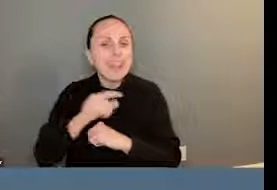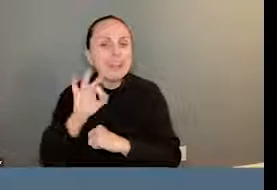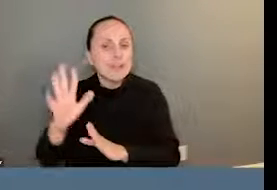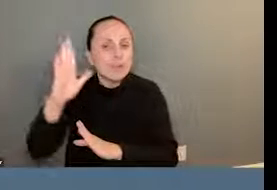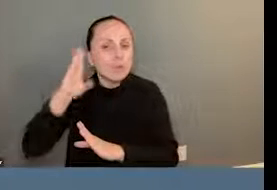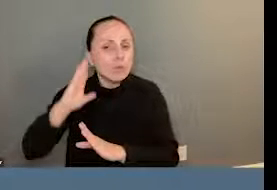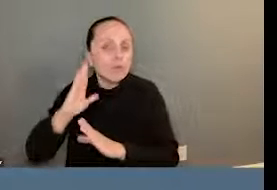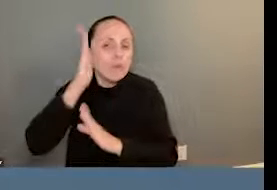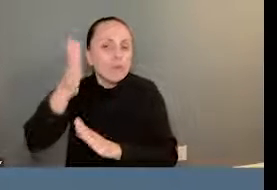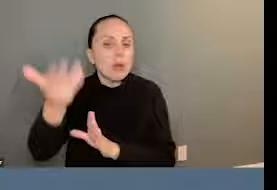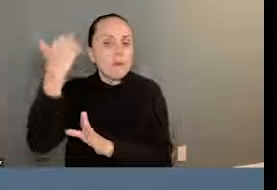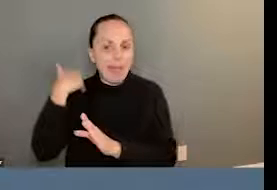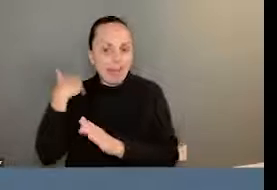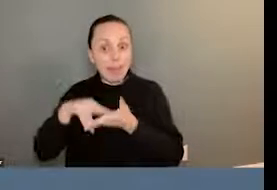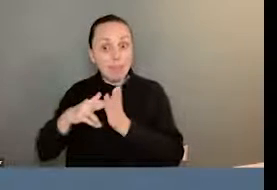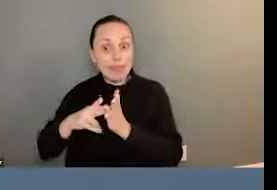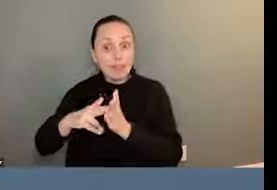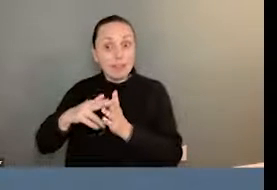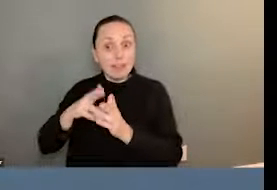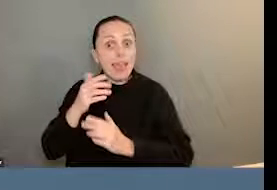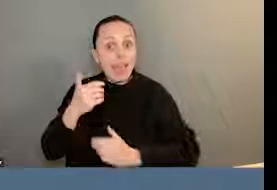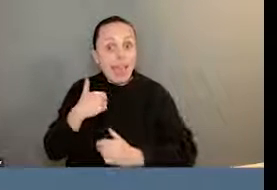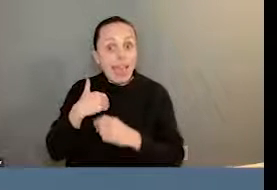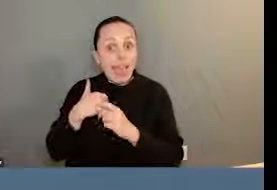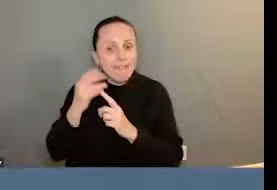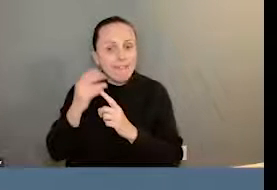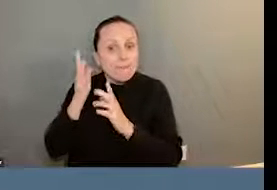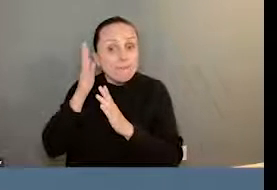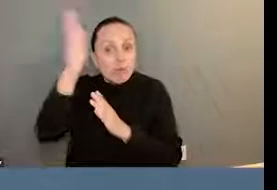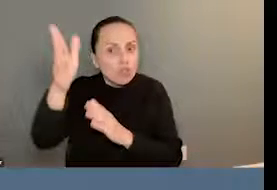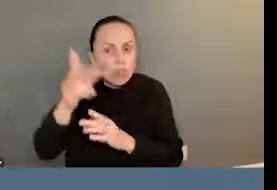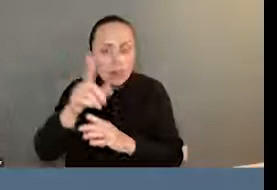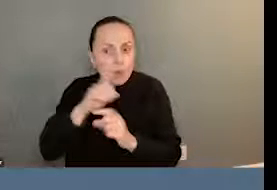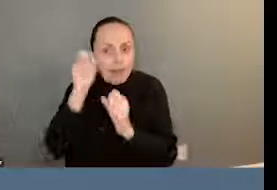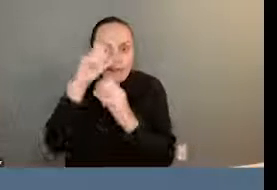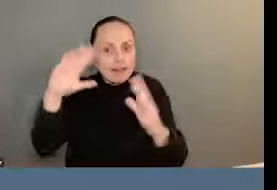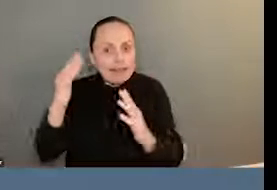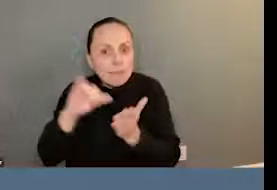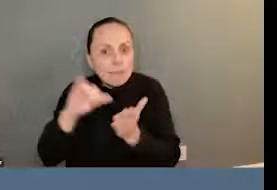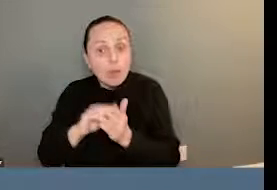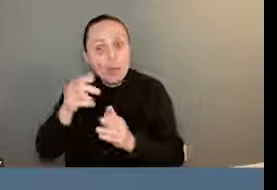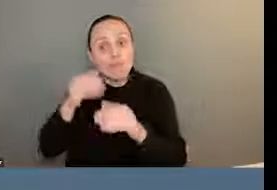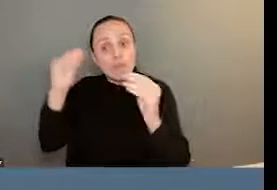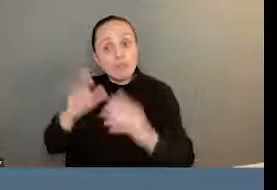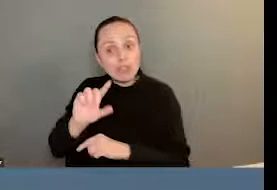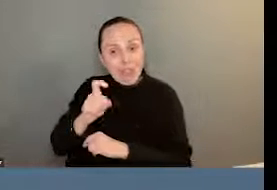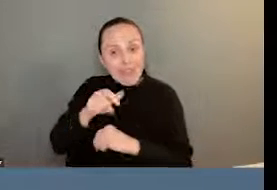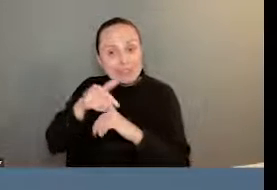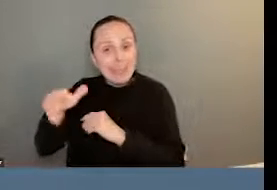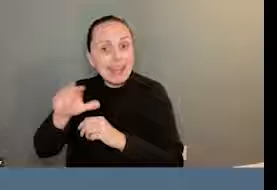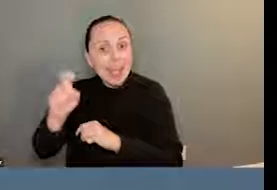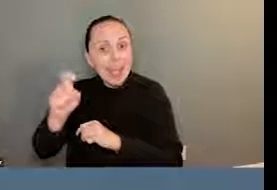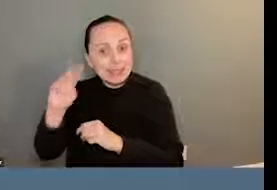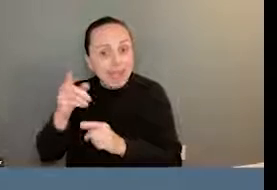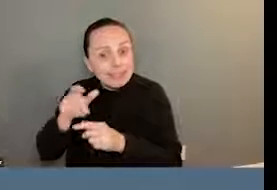idea that there was a future that existed that got so dystopian that Professor X had to send several X-Men to the past